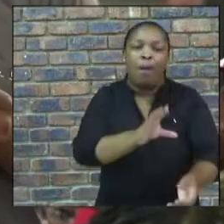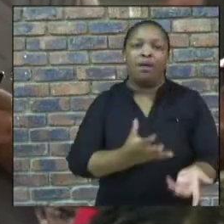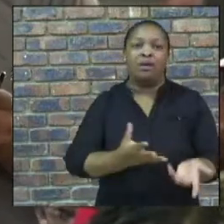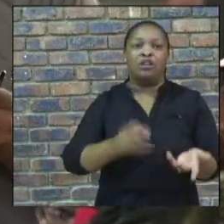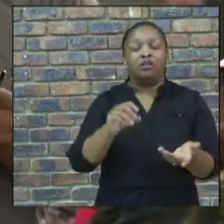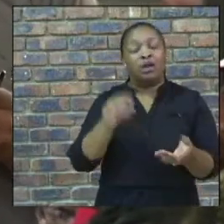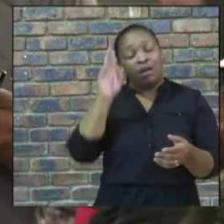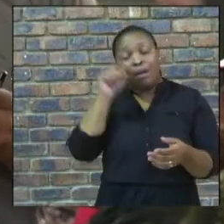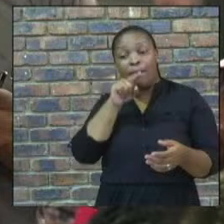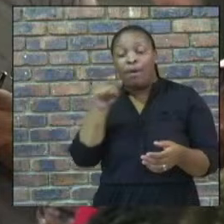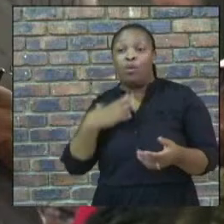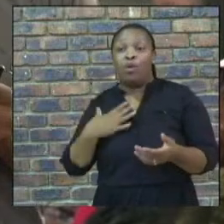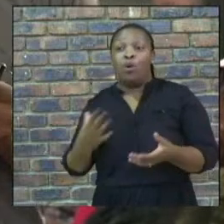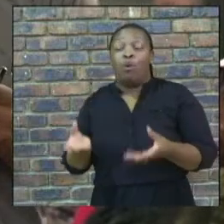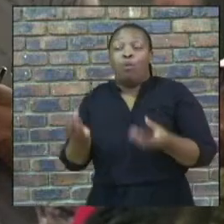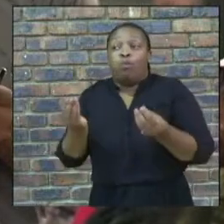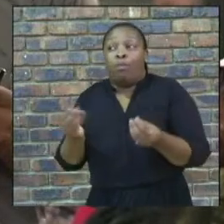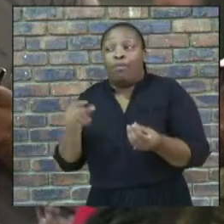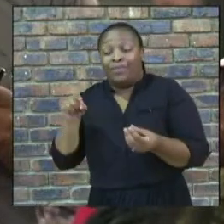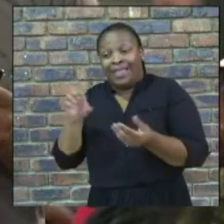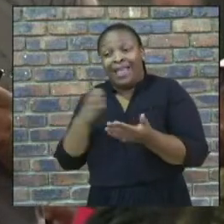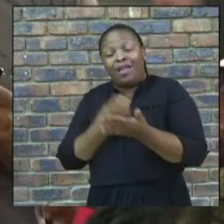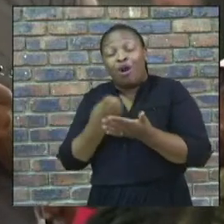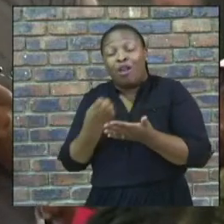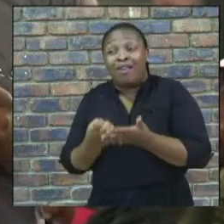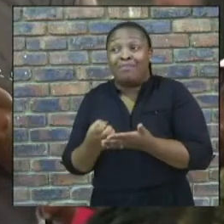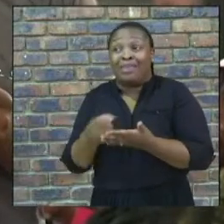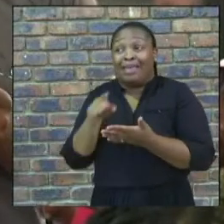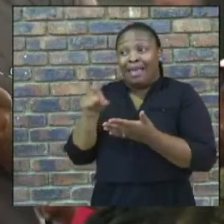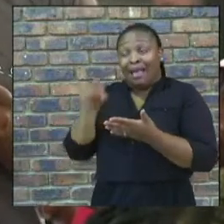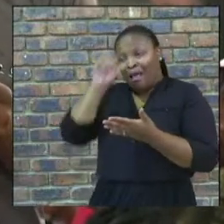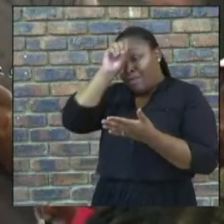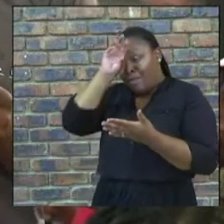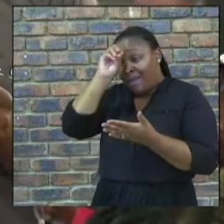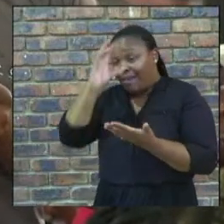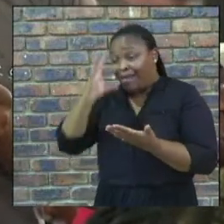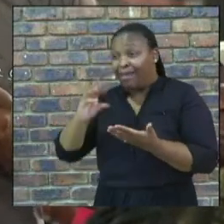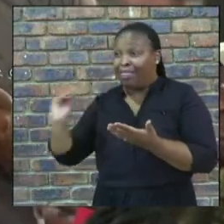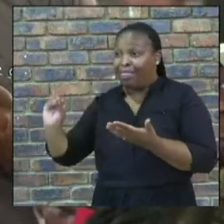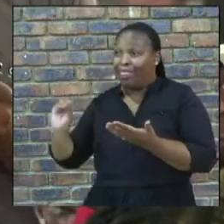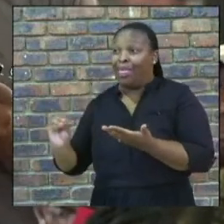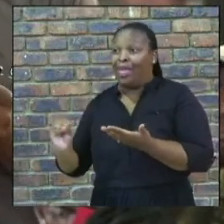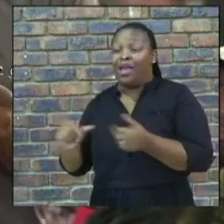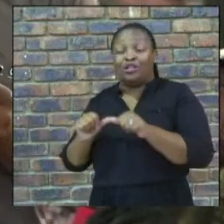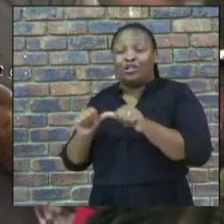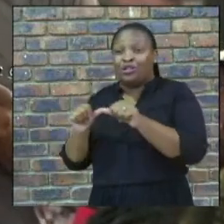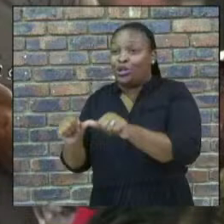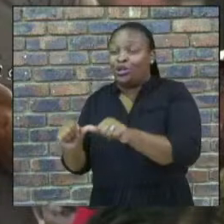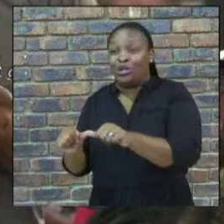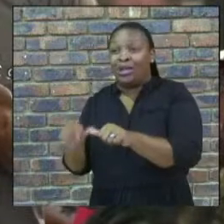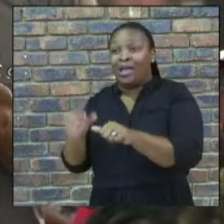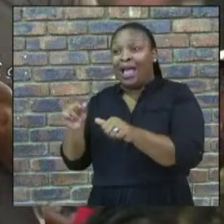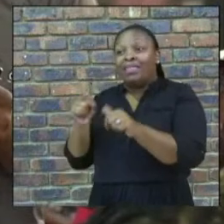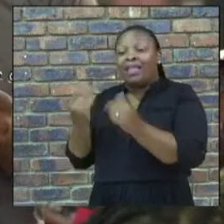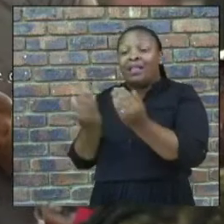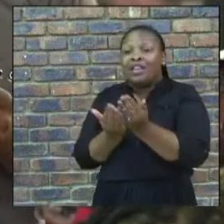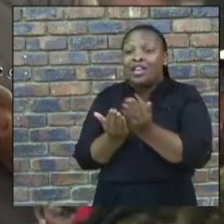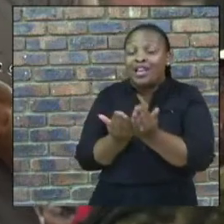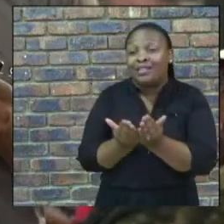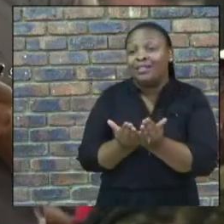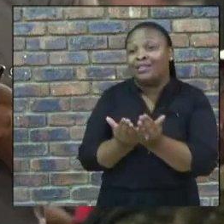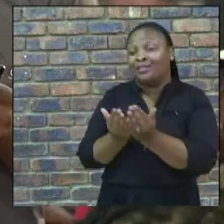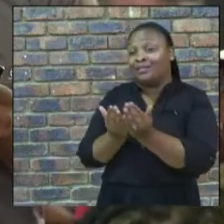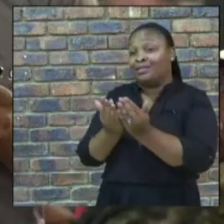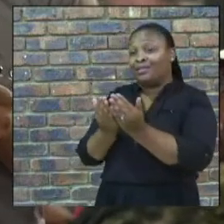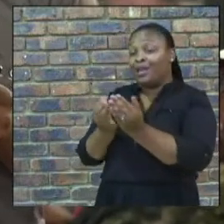just realizing ukuthi the economy lies on mining, and we must be empowered. Nabantwana esikolweni in terms of their curriculum must